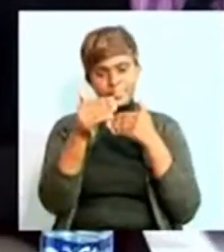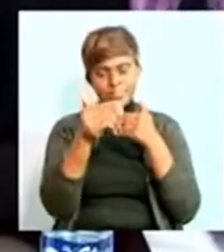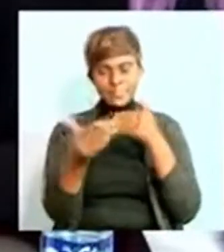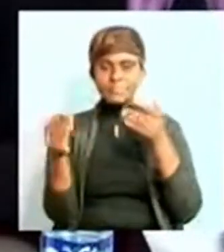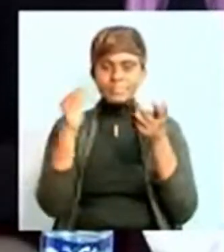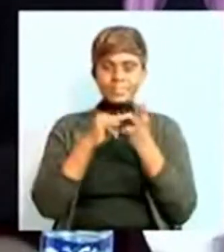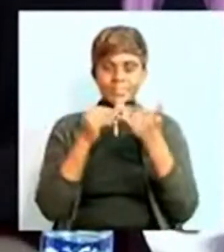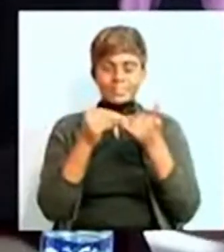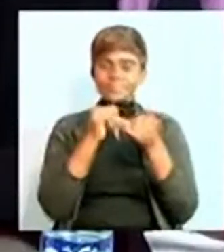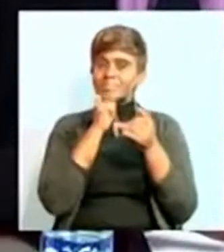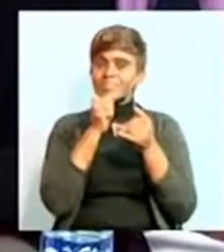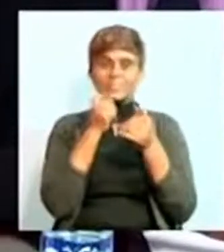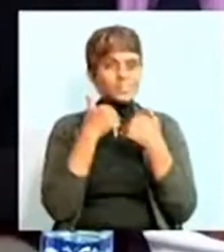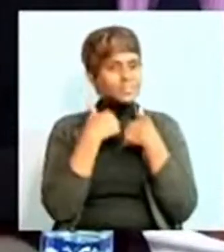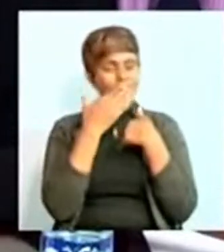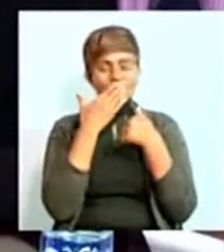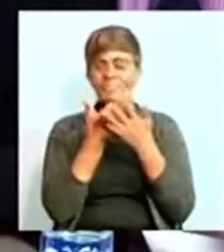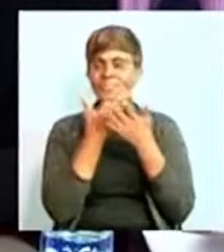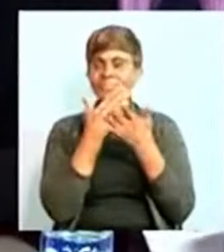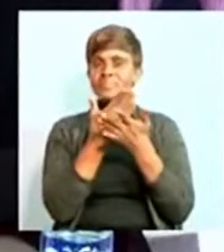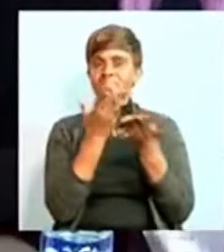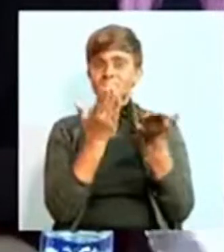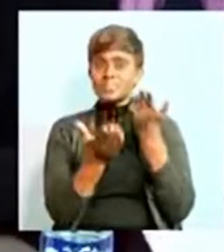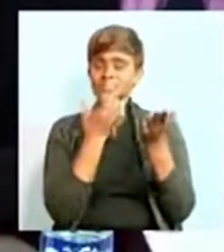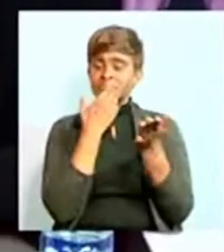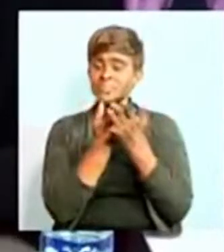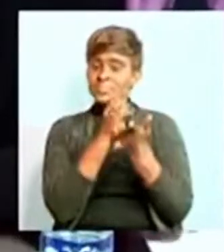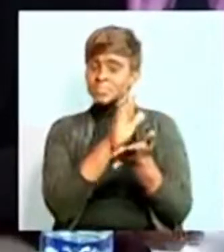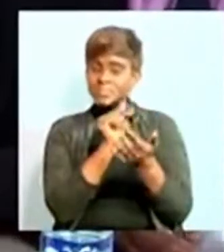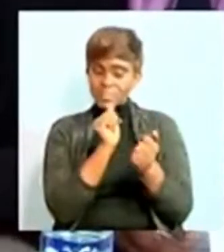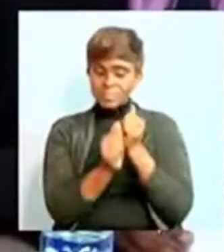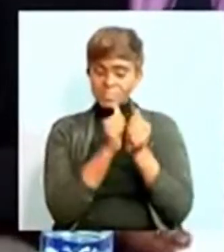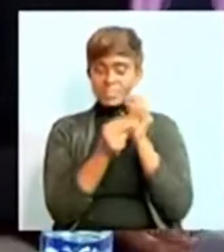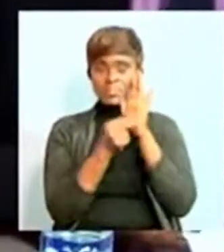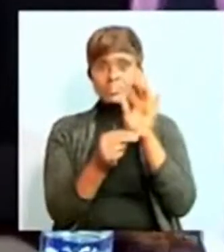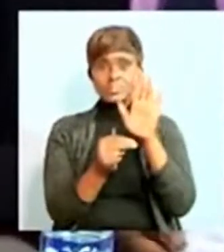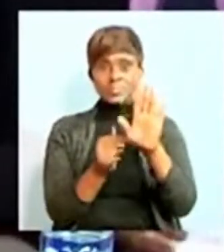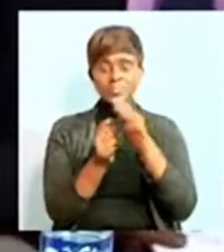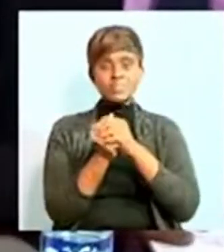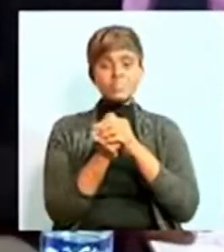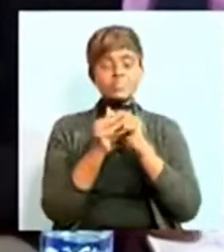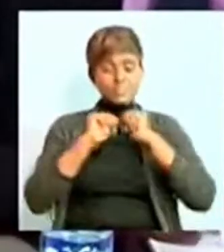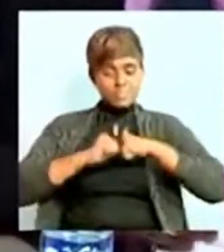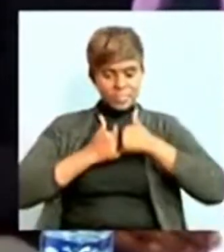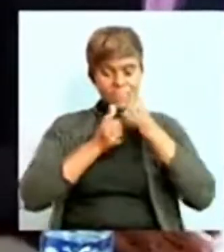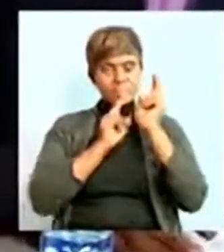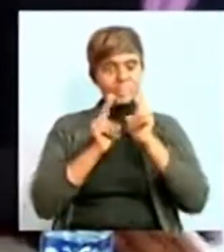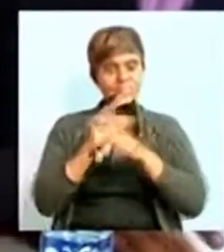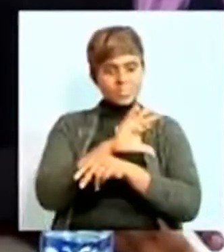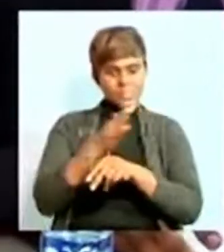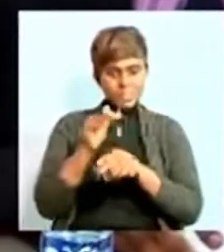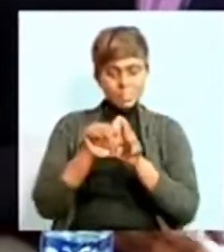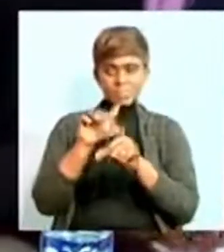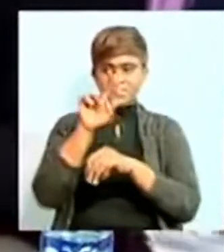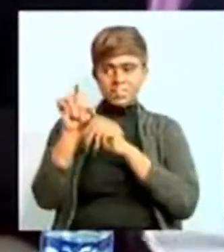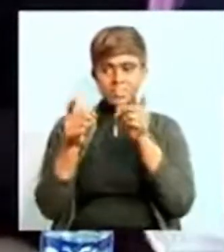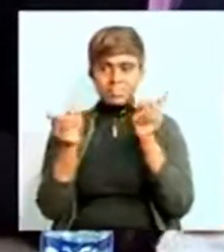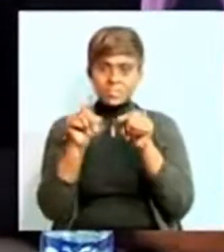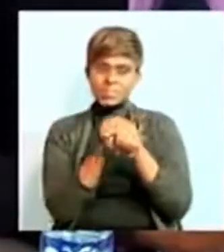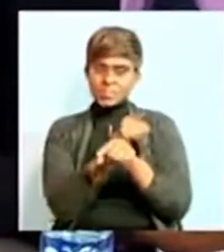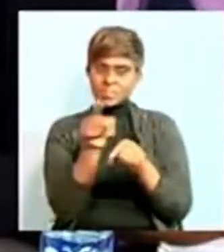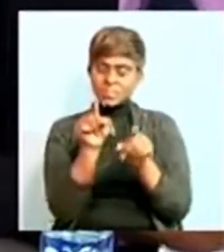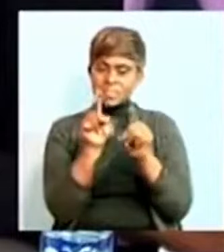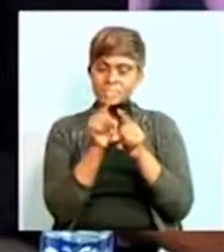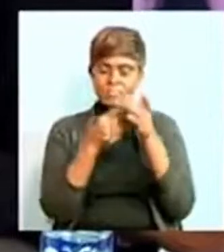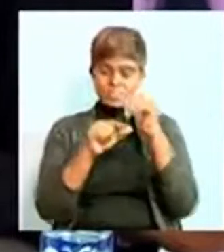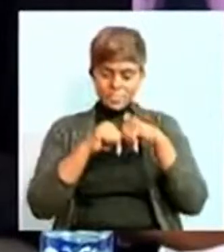this hasn't got any maybe evidence that we can adjust to this. Our response in the next question as to when and what